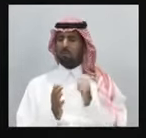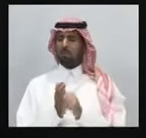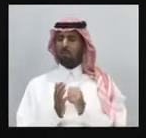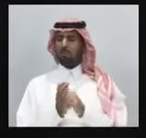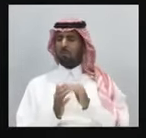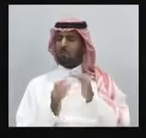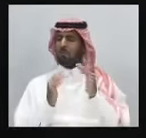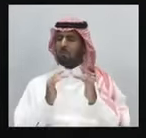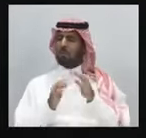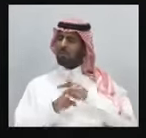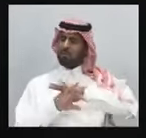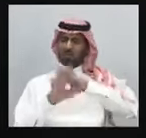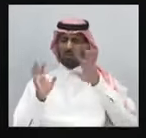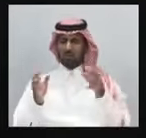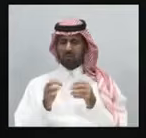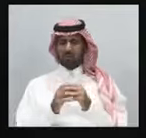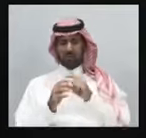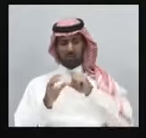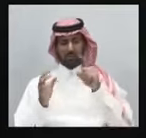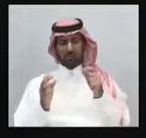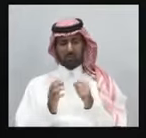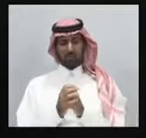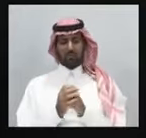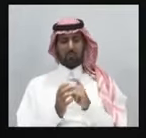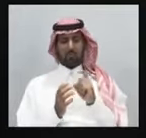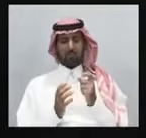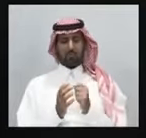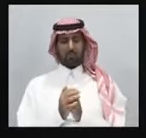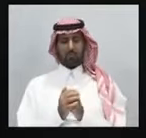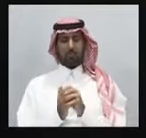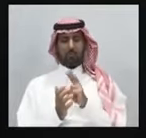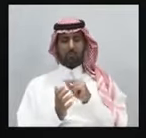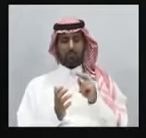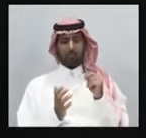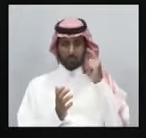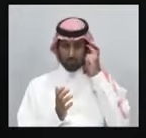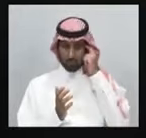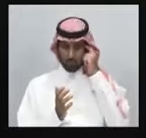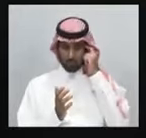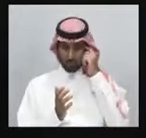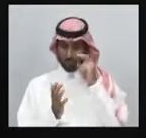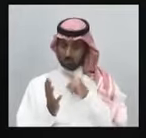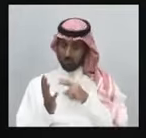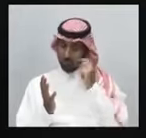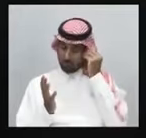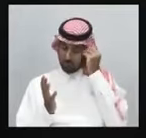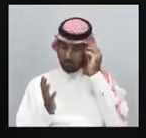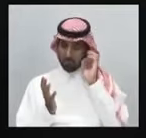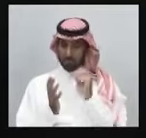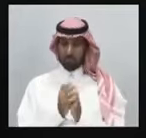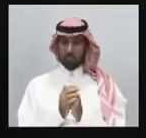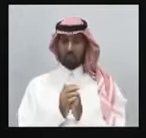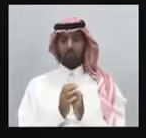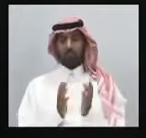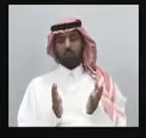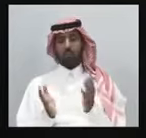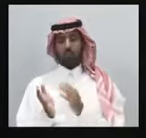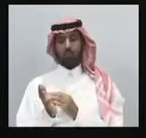about, so they are in blue and drawn in white. You have to be able to read those.